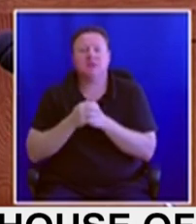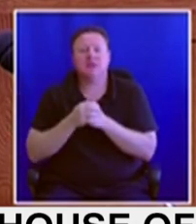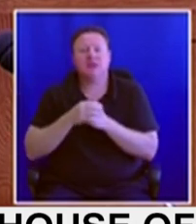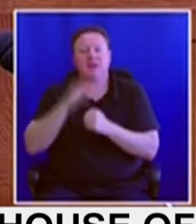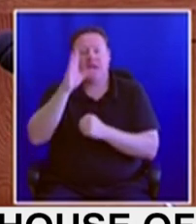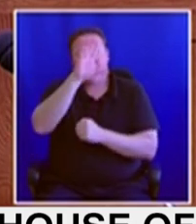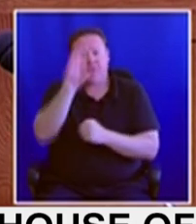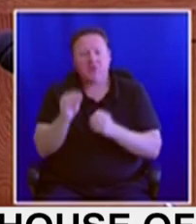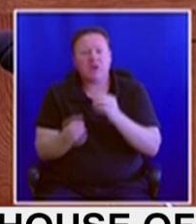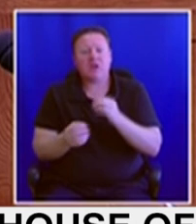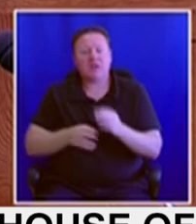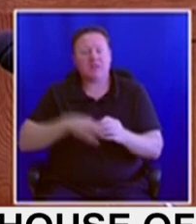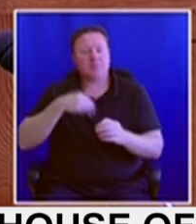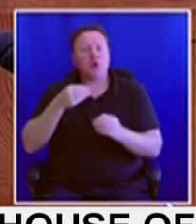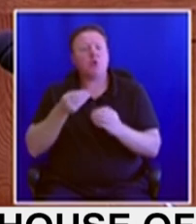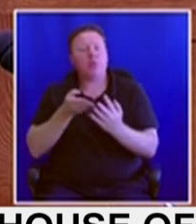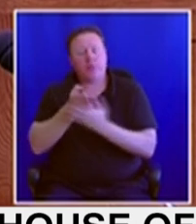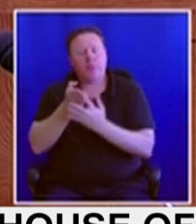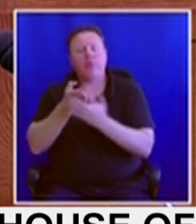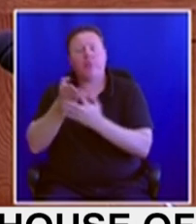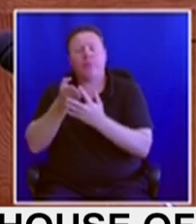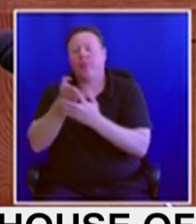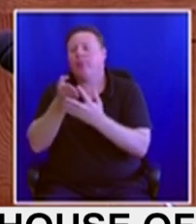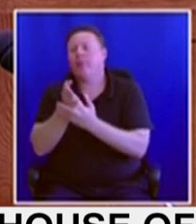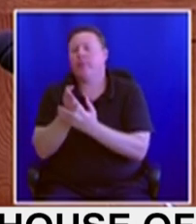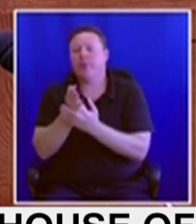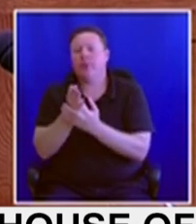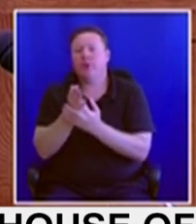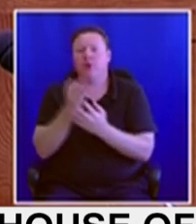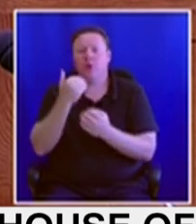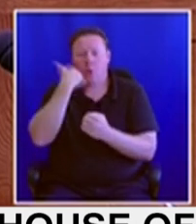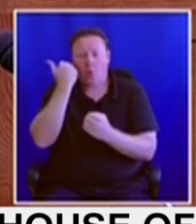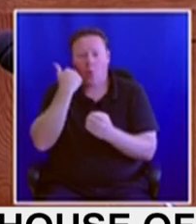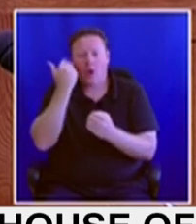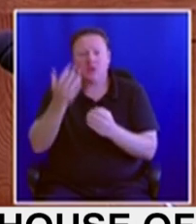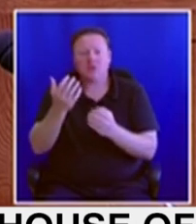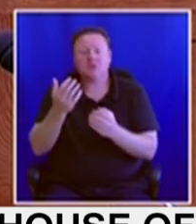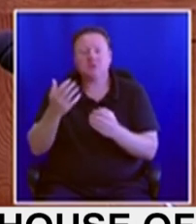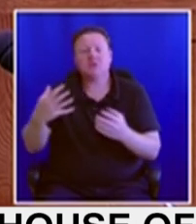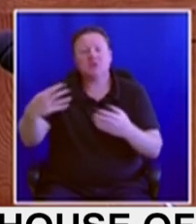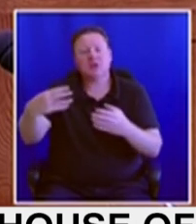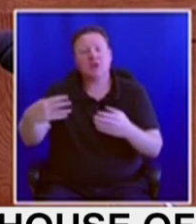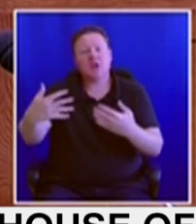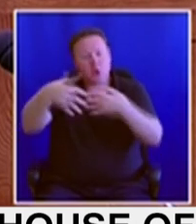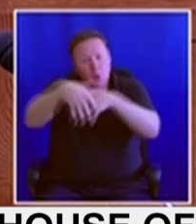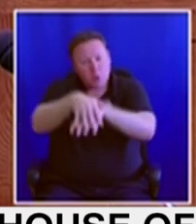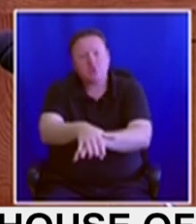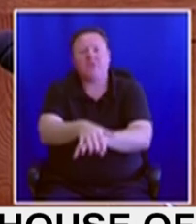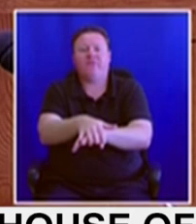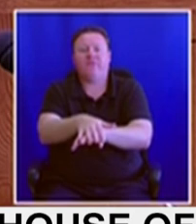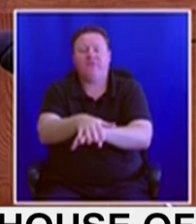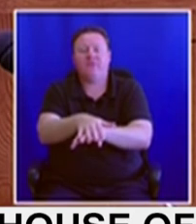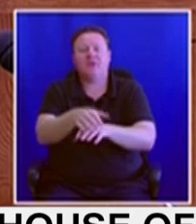spirit as we pursue an inclusive and just society.